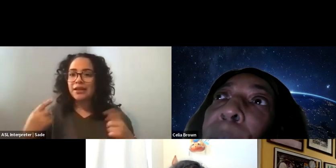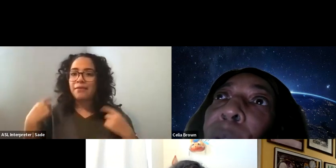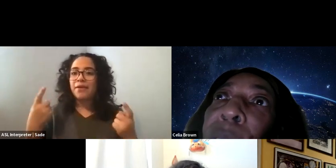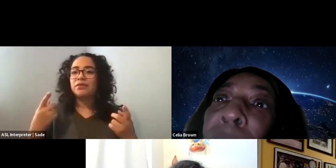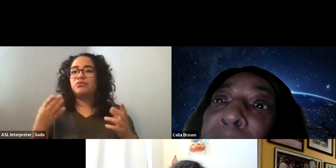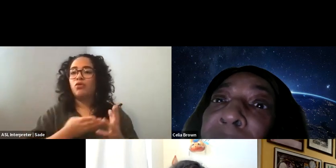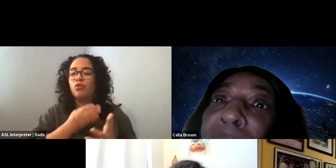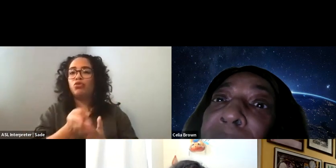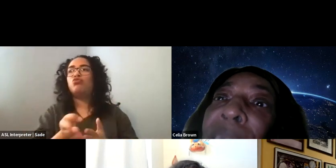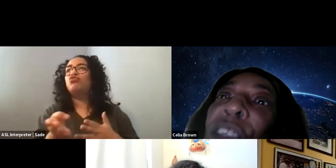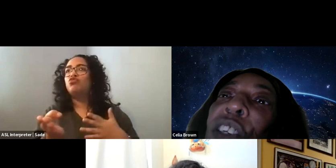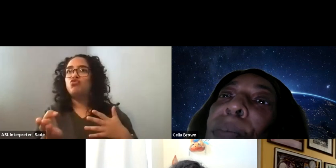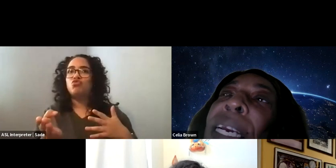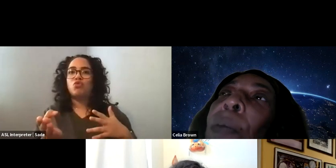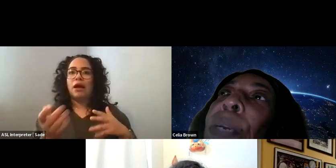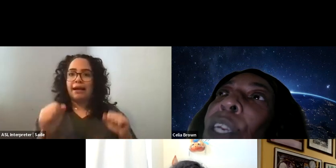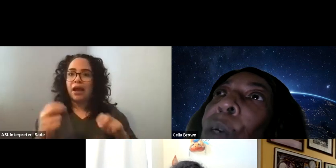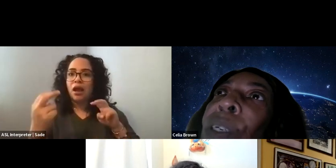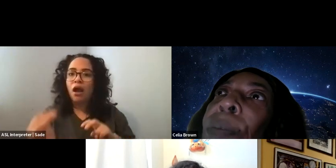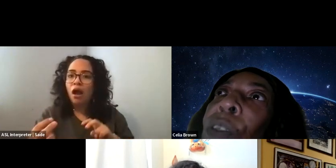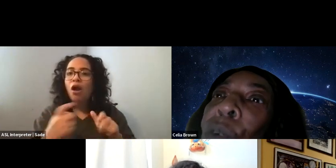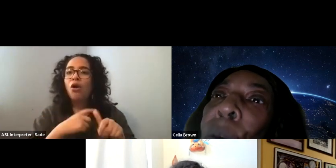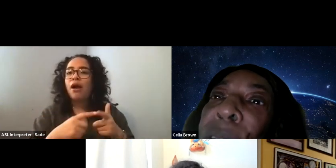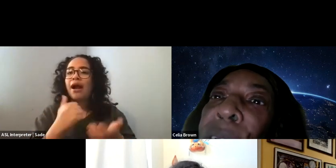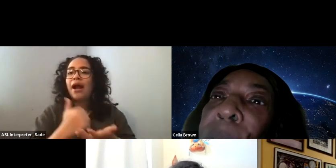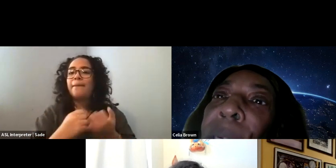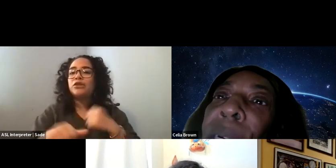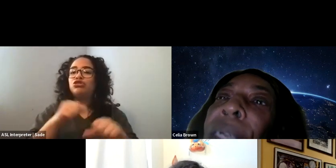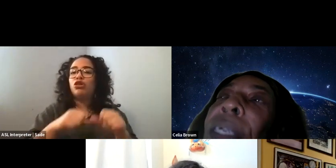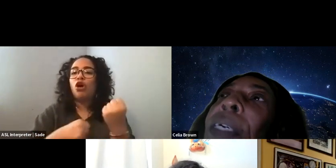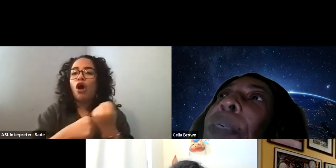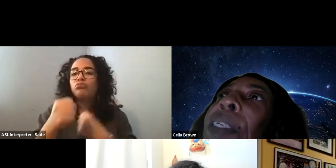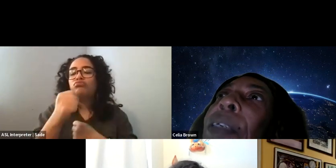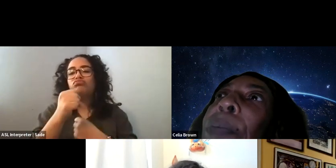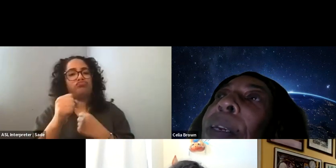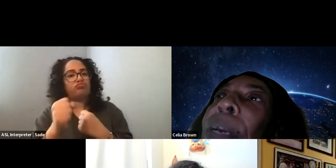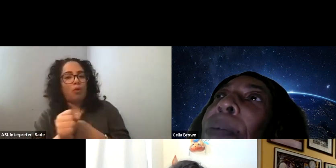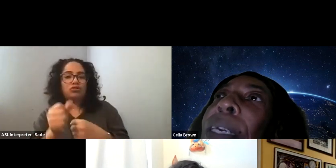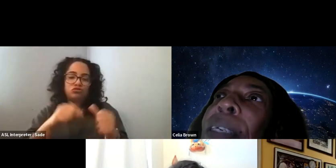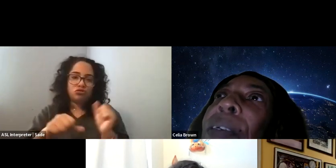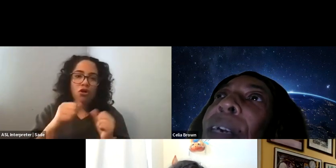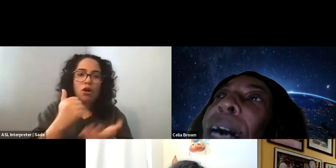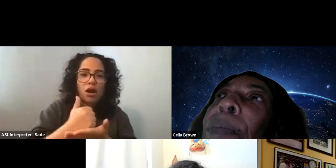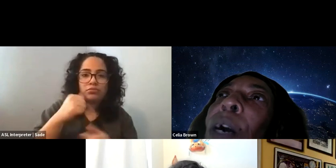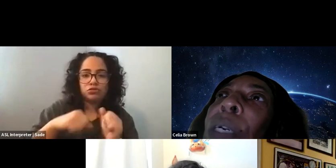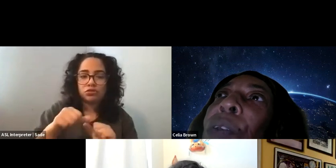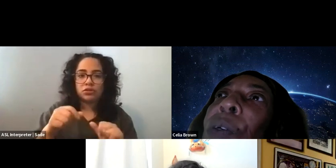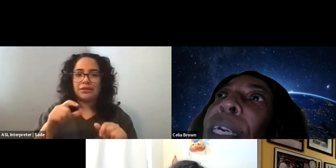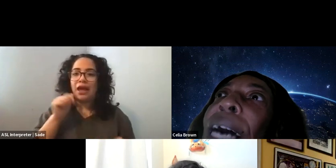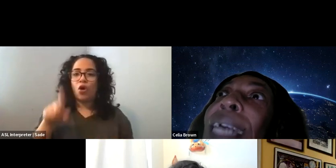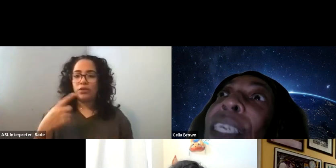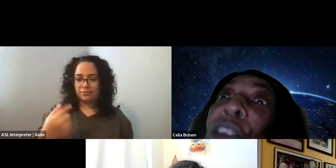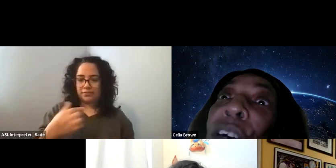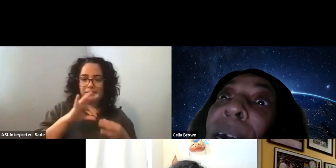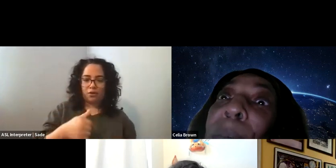we can both help each other, not just me helping you and something's wrong with you, but something maybe I'm going through that